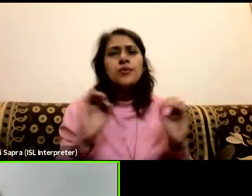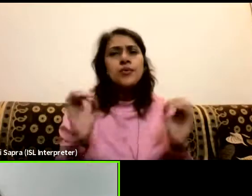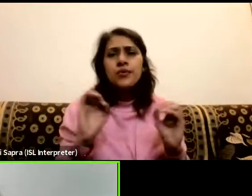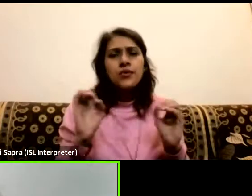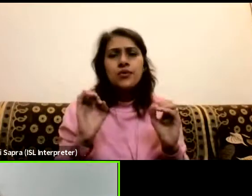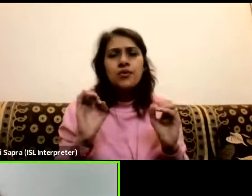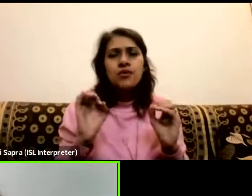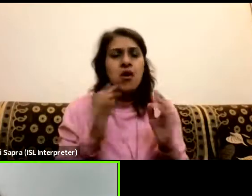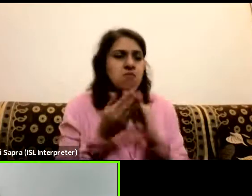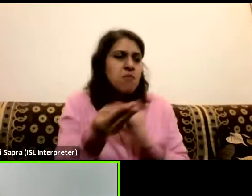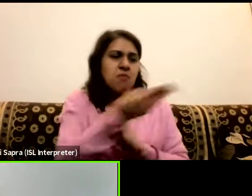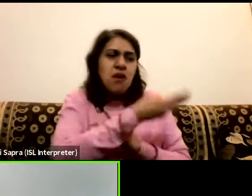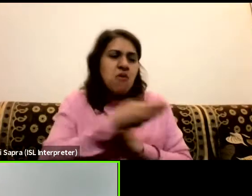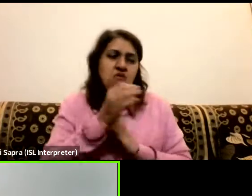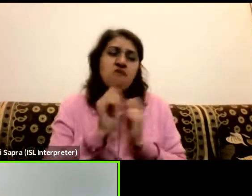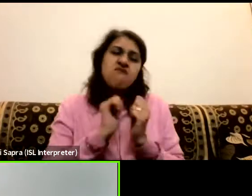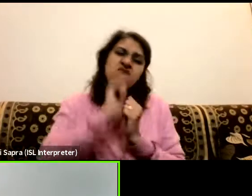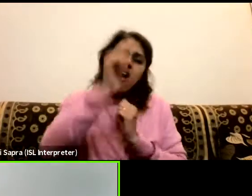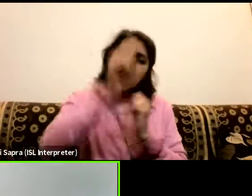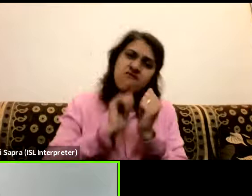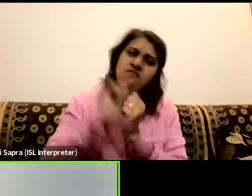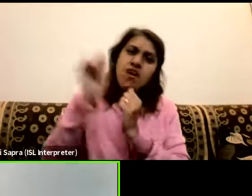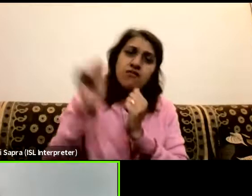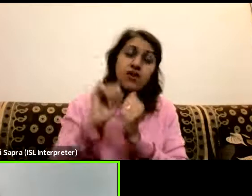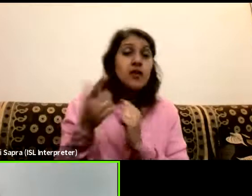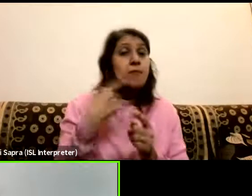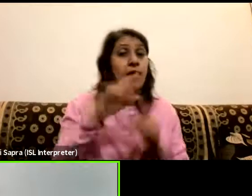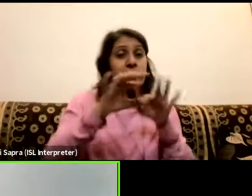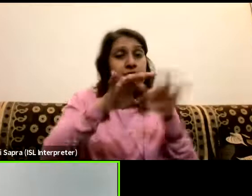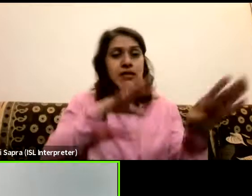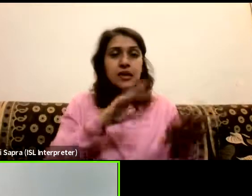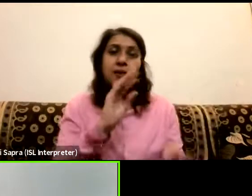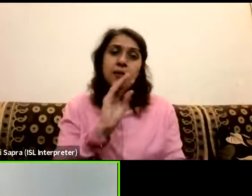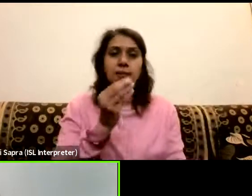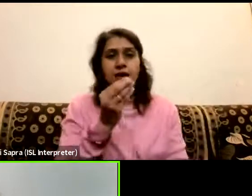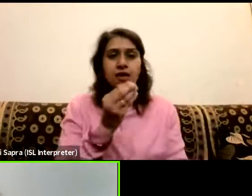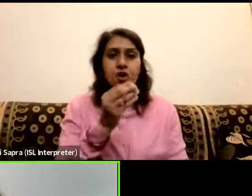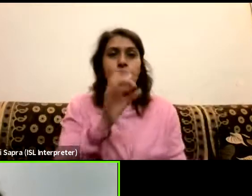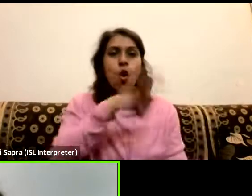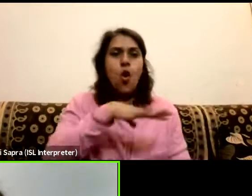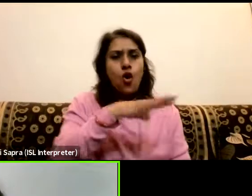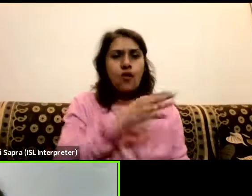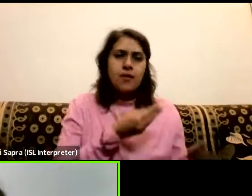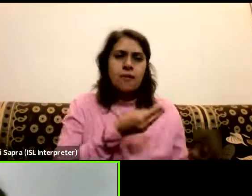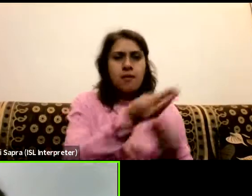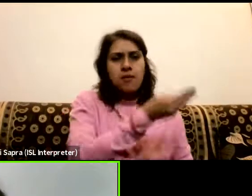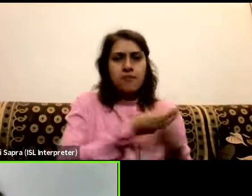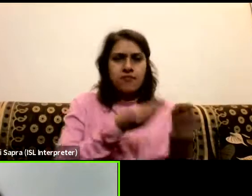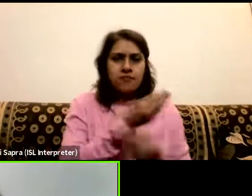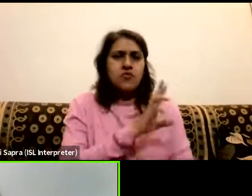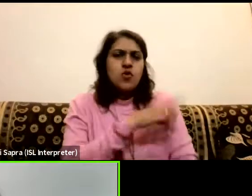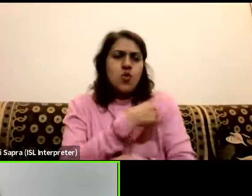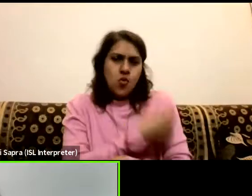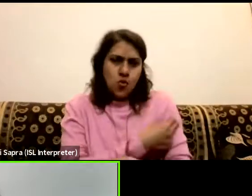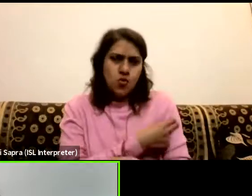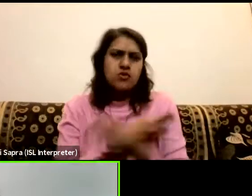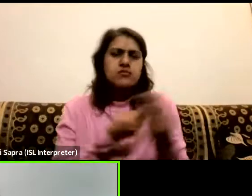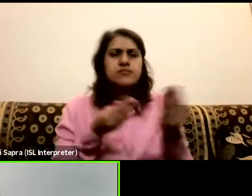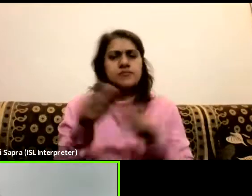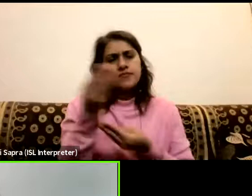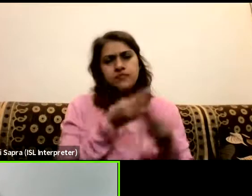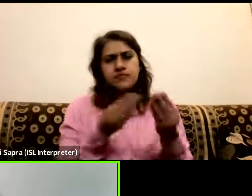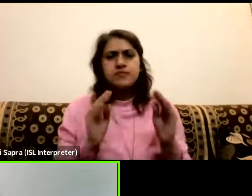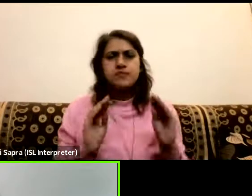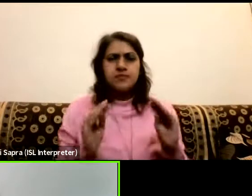who also in the urban areas may be close to organizations and hospitals where tertiary care situations